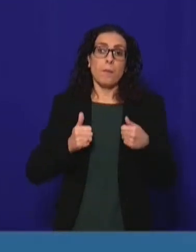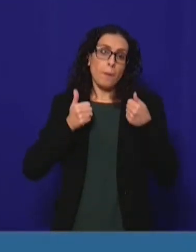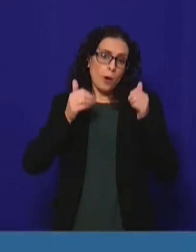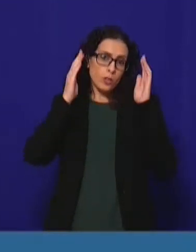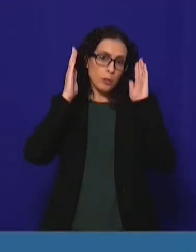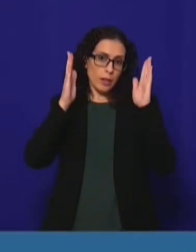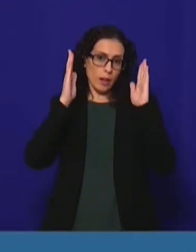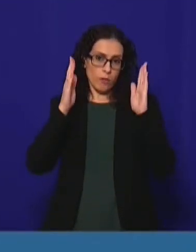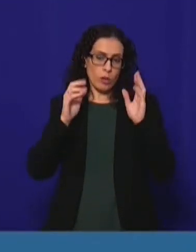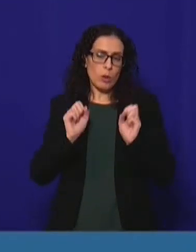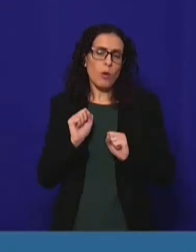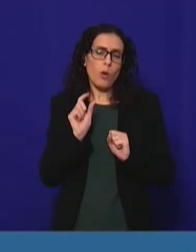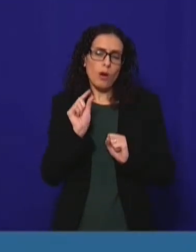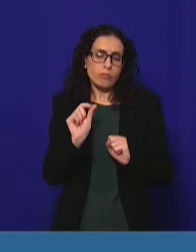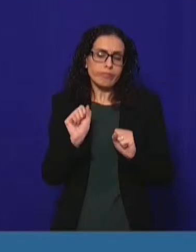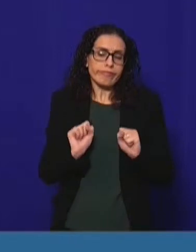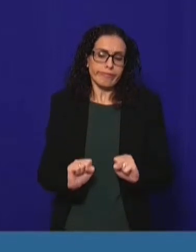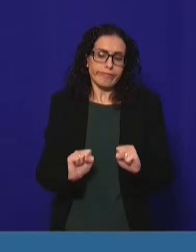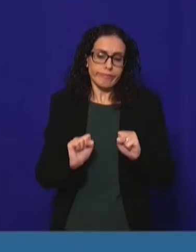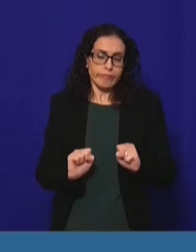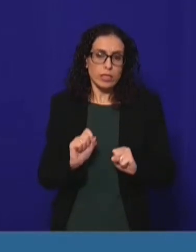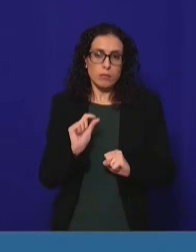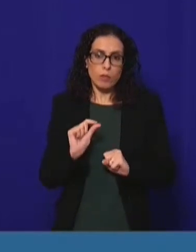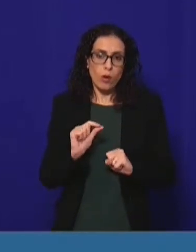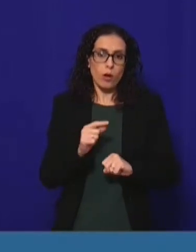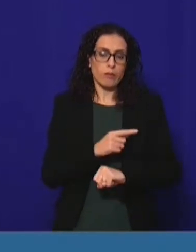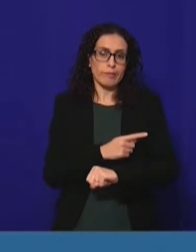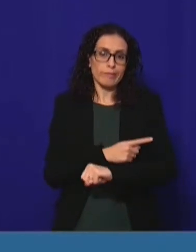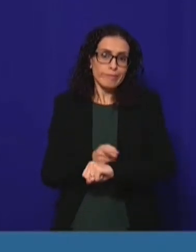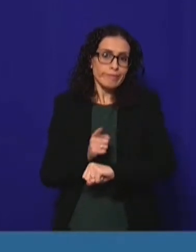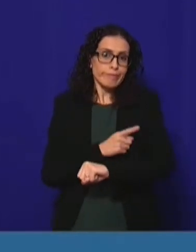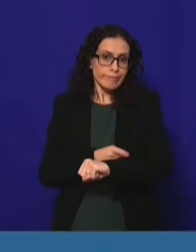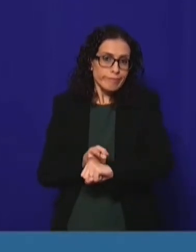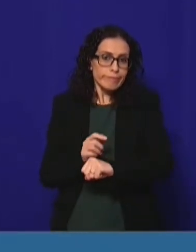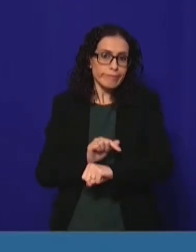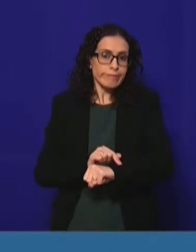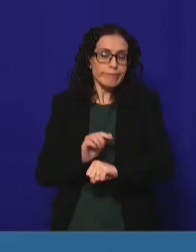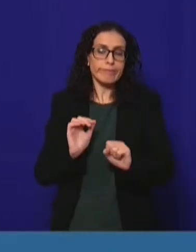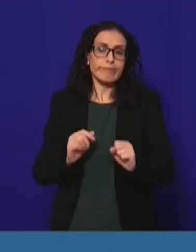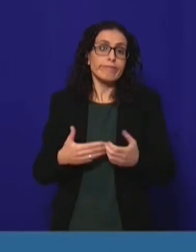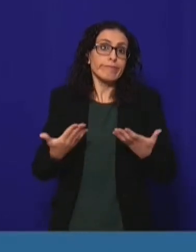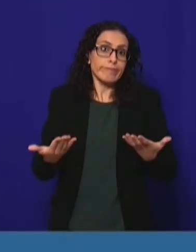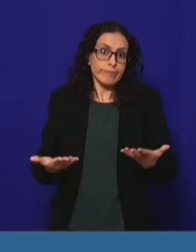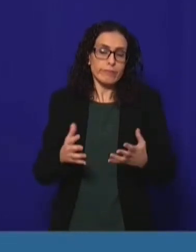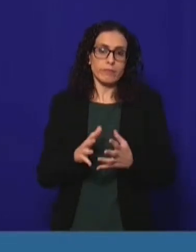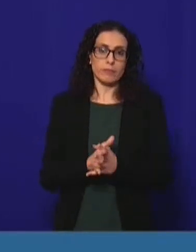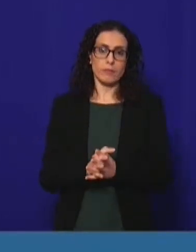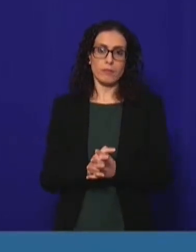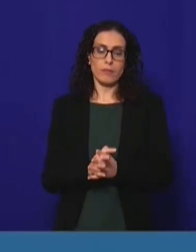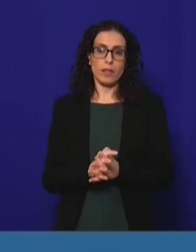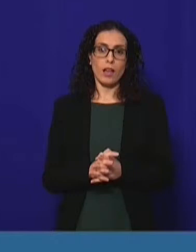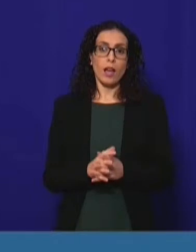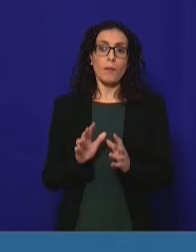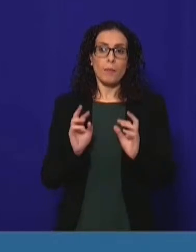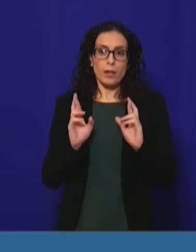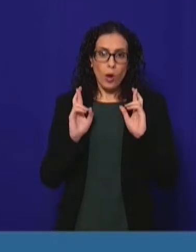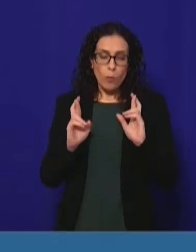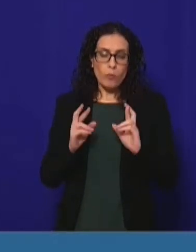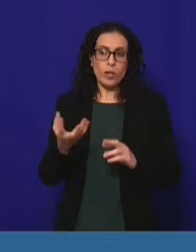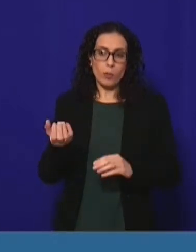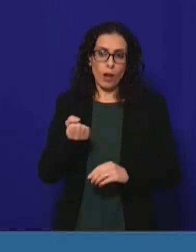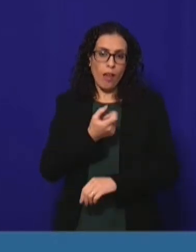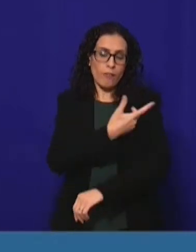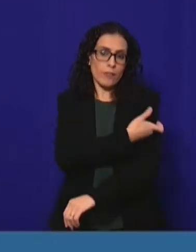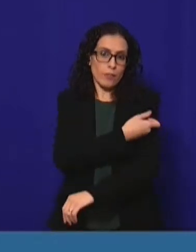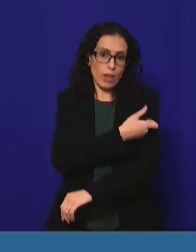hang on for a couple of more time, because now we will soon have the vaccine, and we